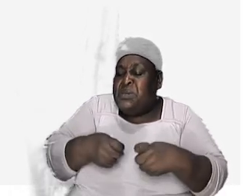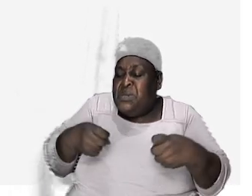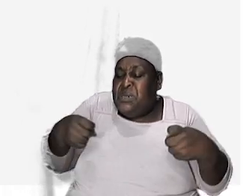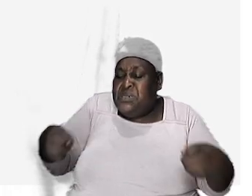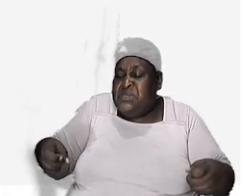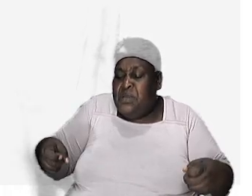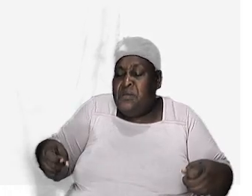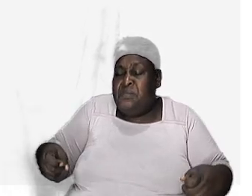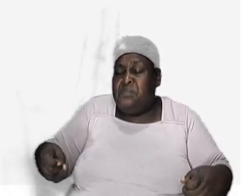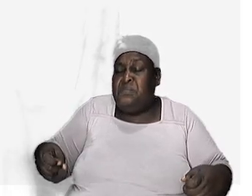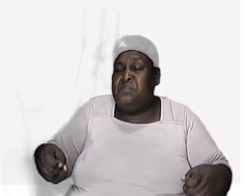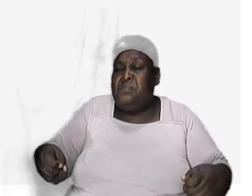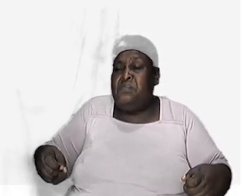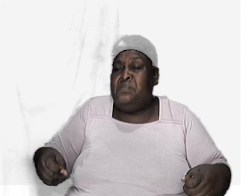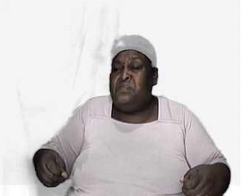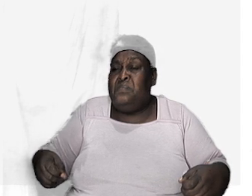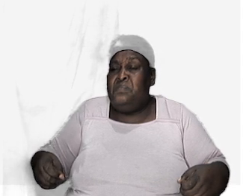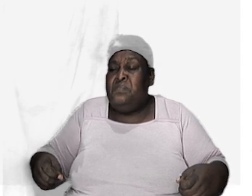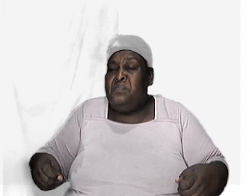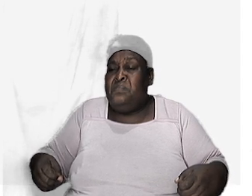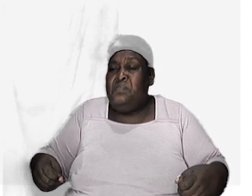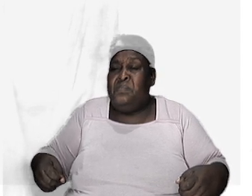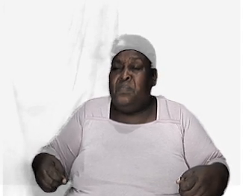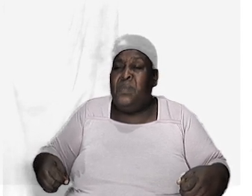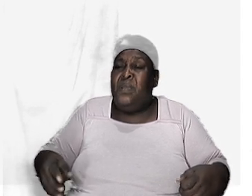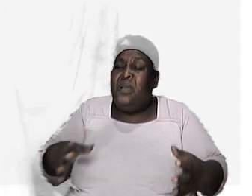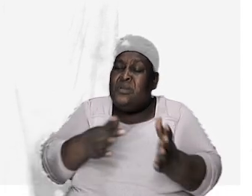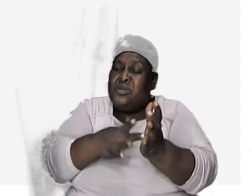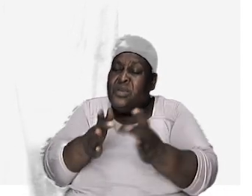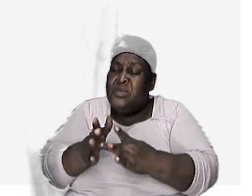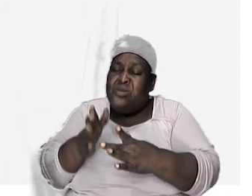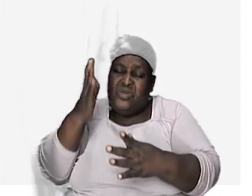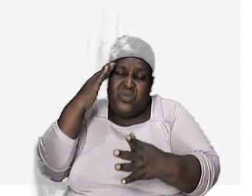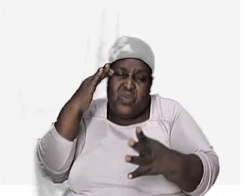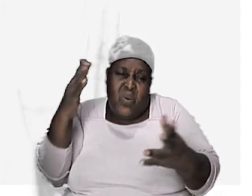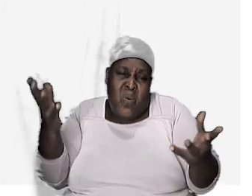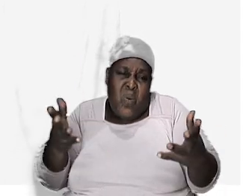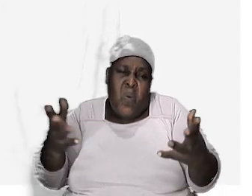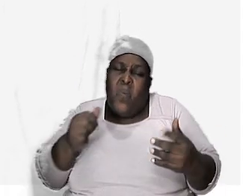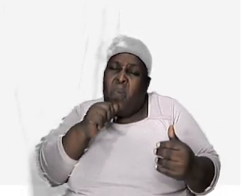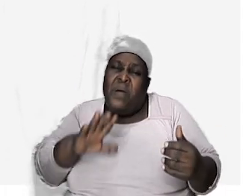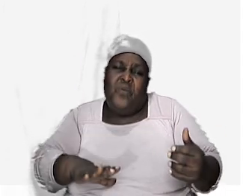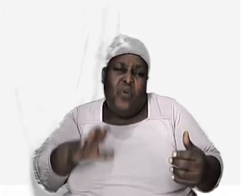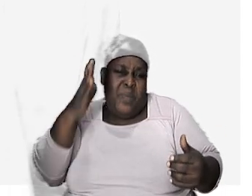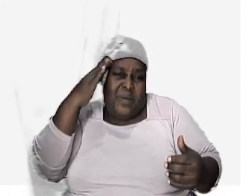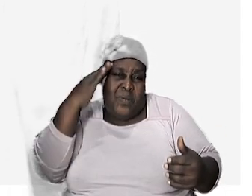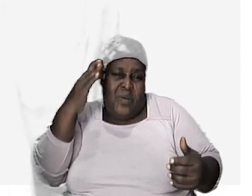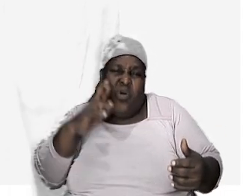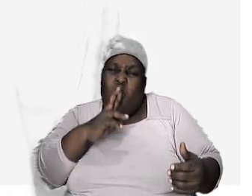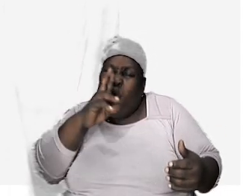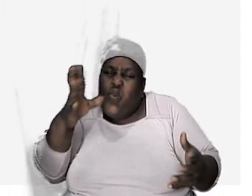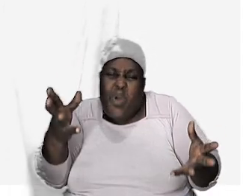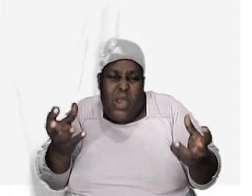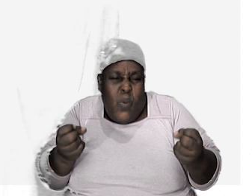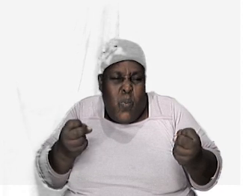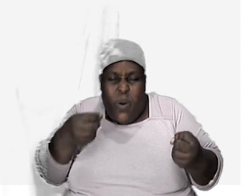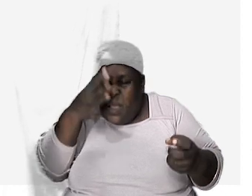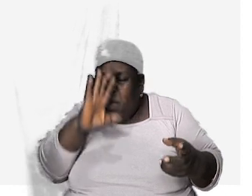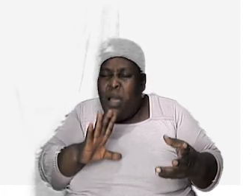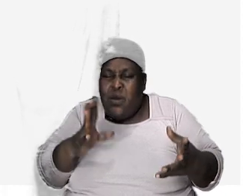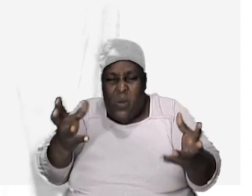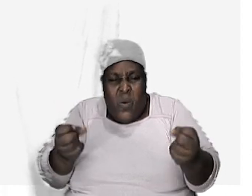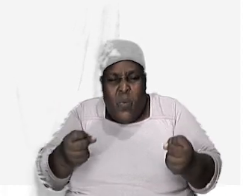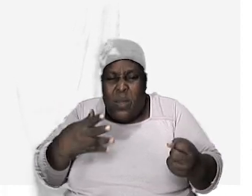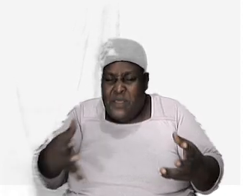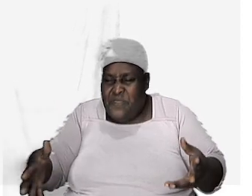her curiosity. He knew what she wanted. Like some of us, we really want God. We want the things of God. We